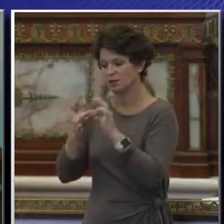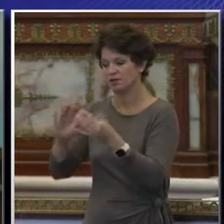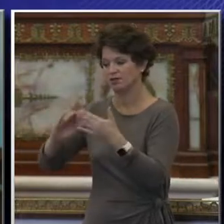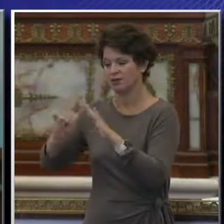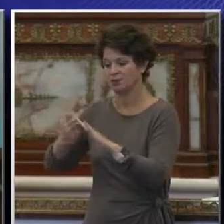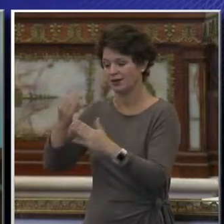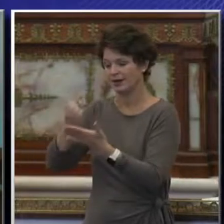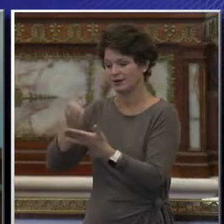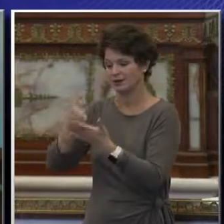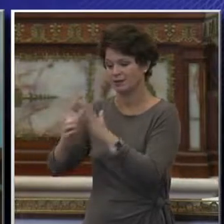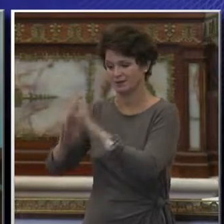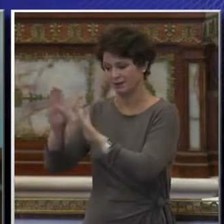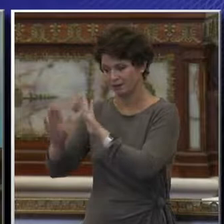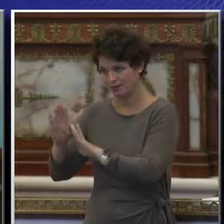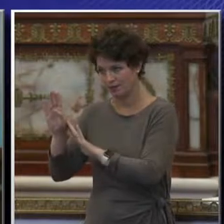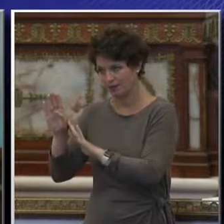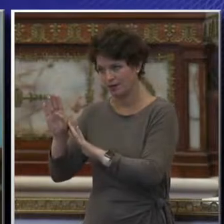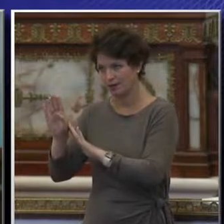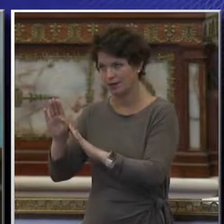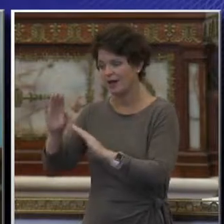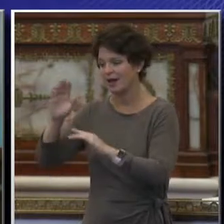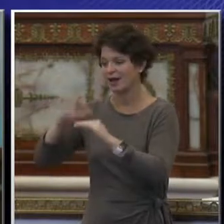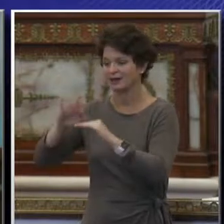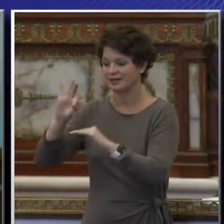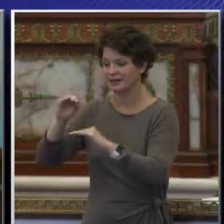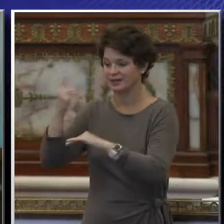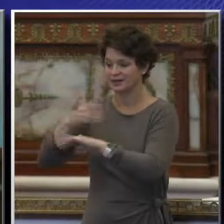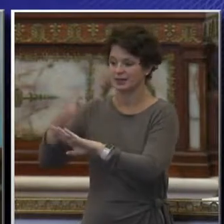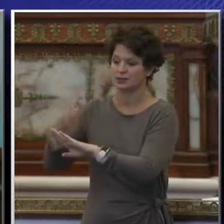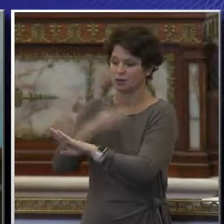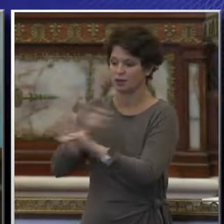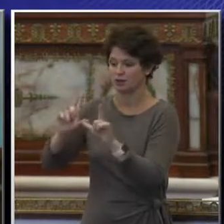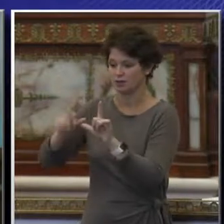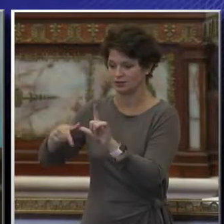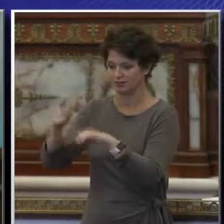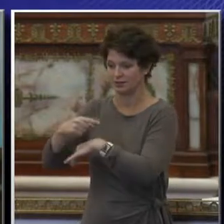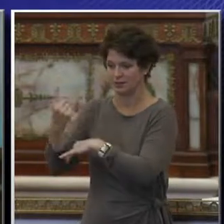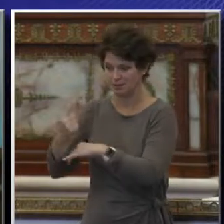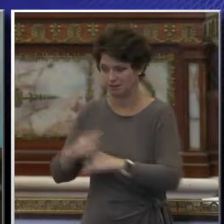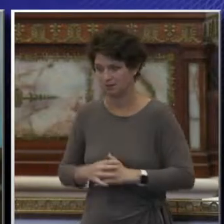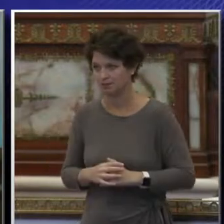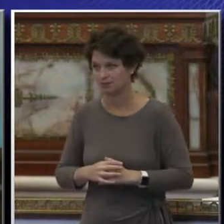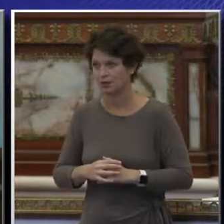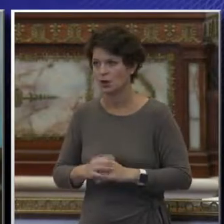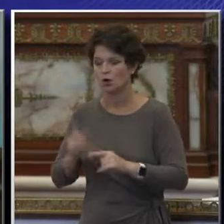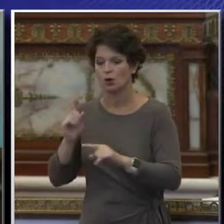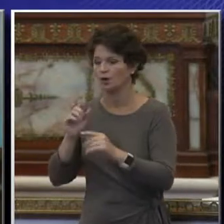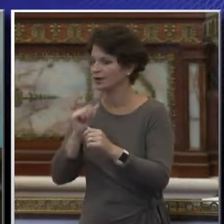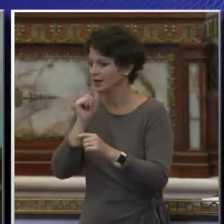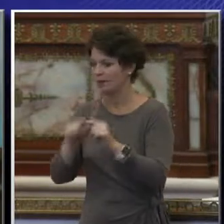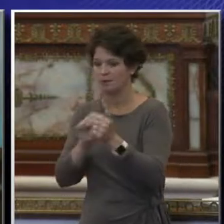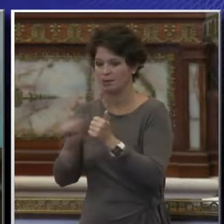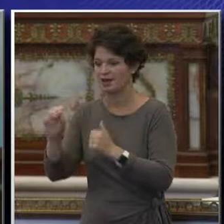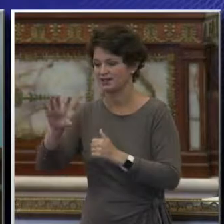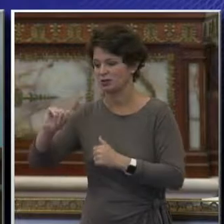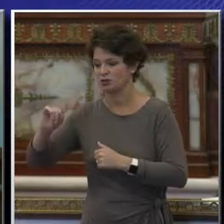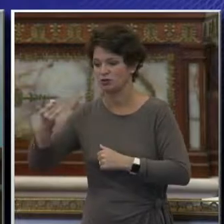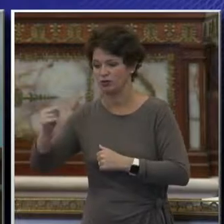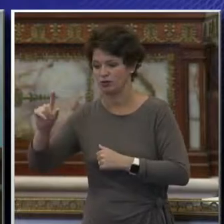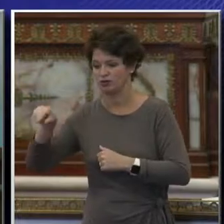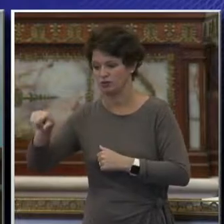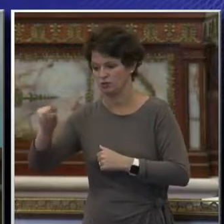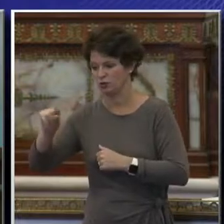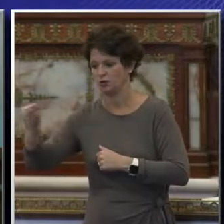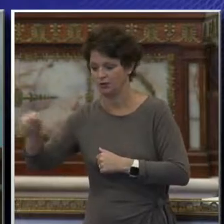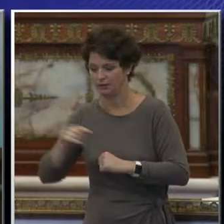and Economic Development at least 90 days prior to expiration, or no later than October 1st of this year.